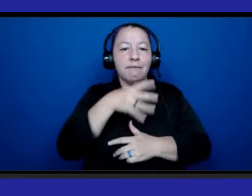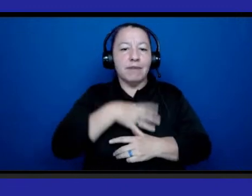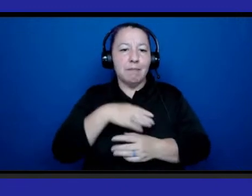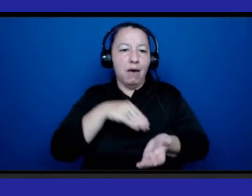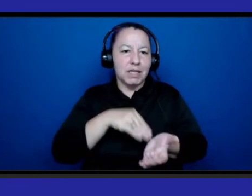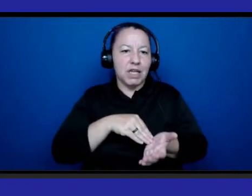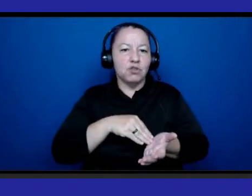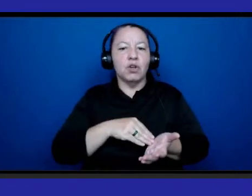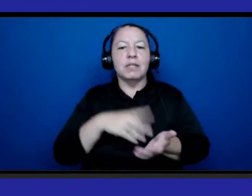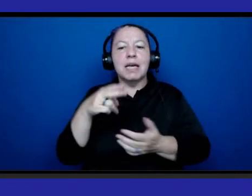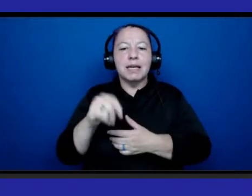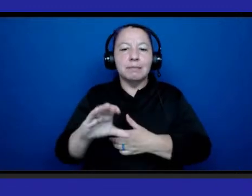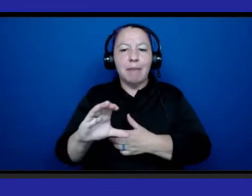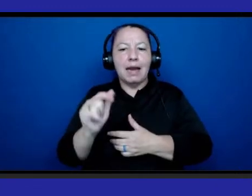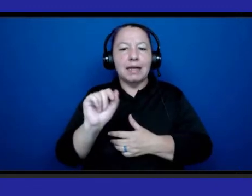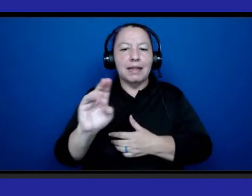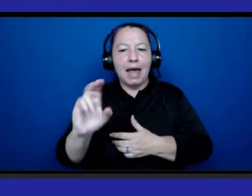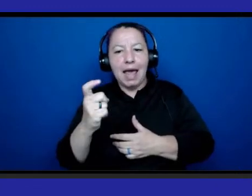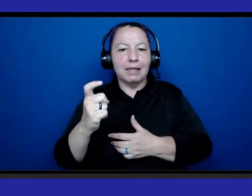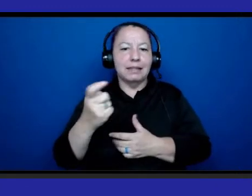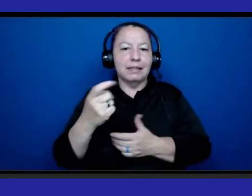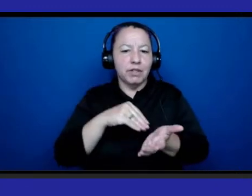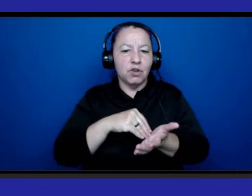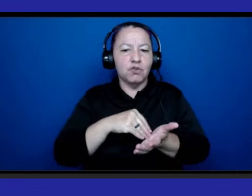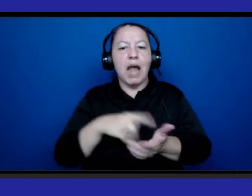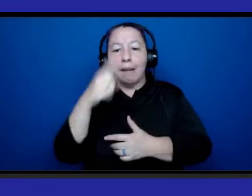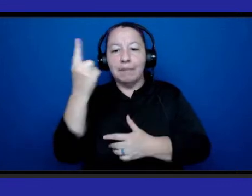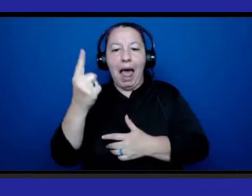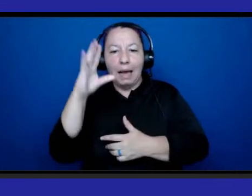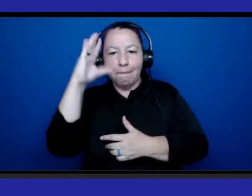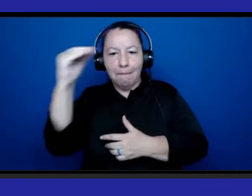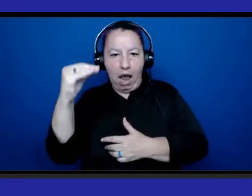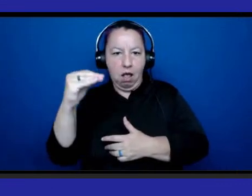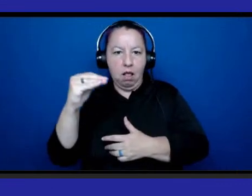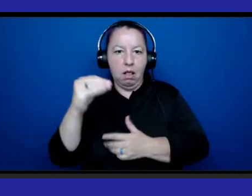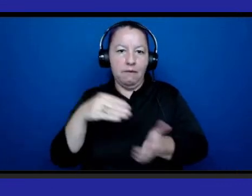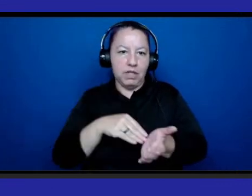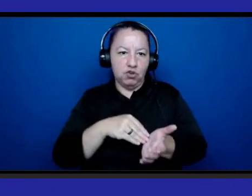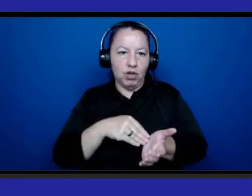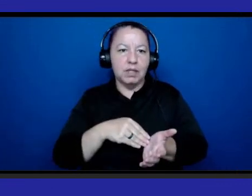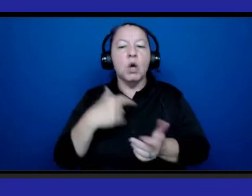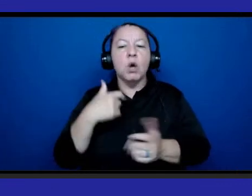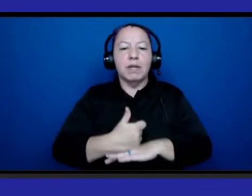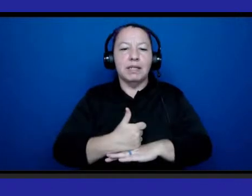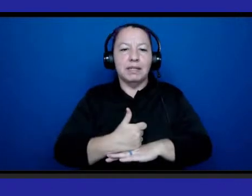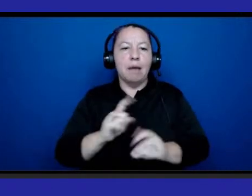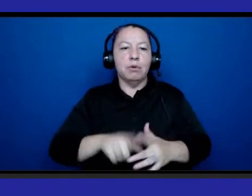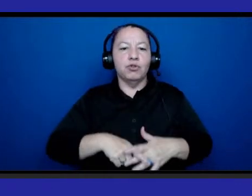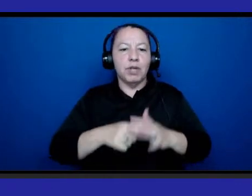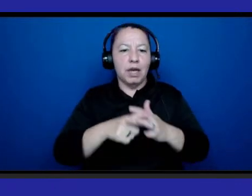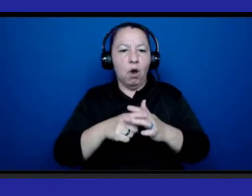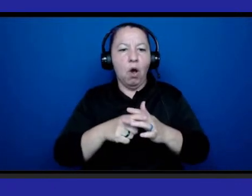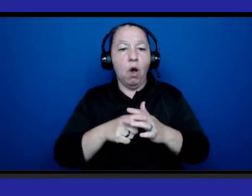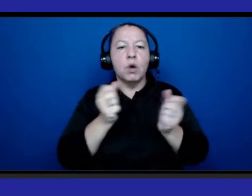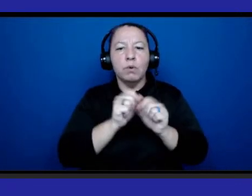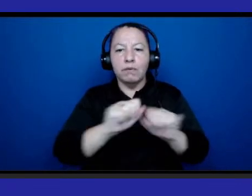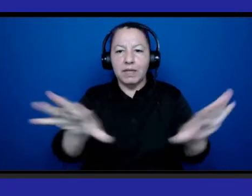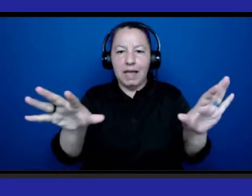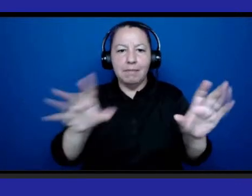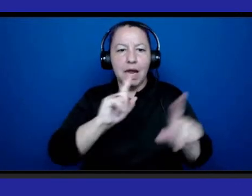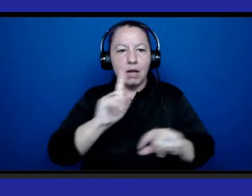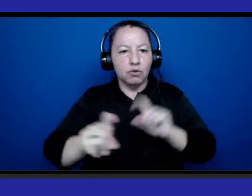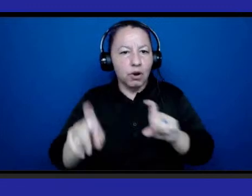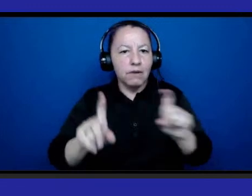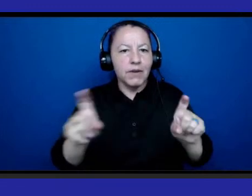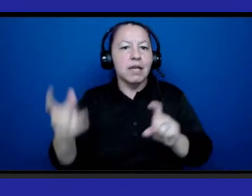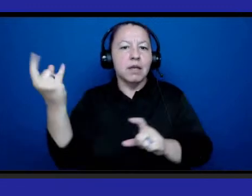Latinx physicians, and Black male physicians. We've established kickoffs, we've disseminated surveys, we've